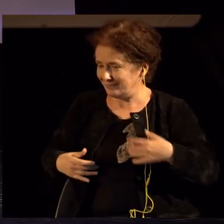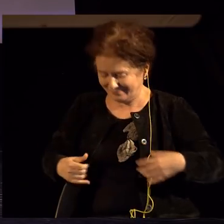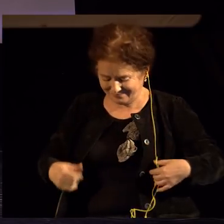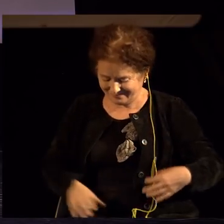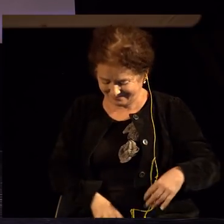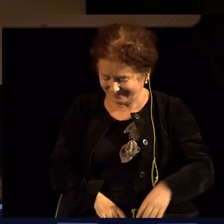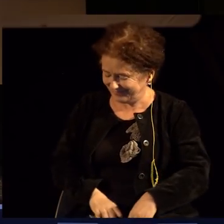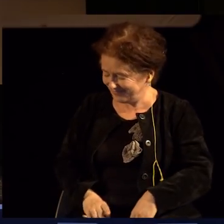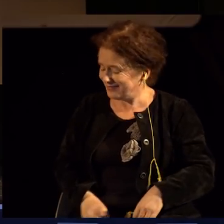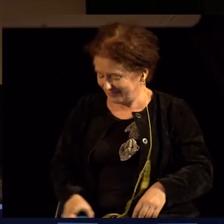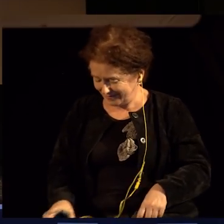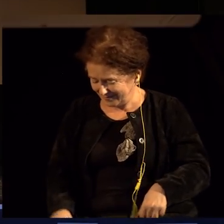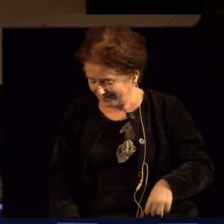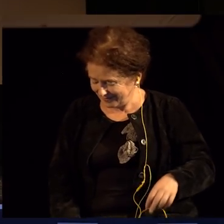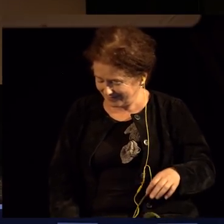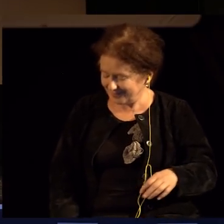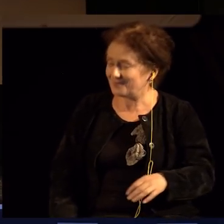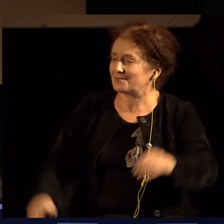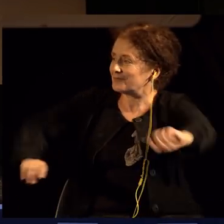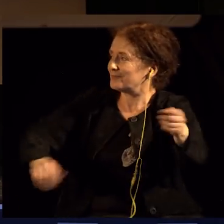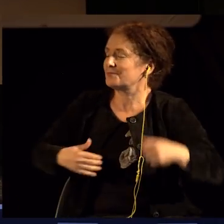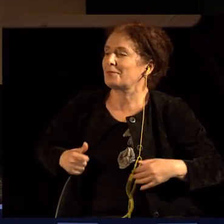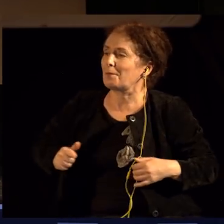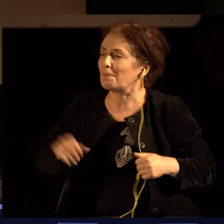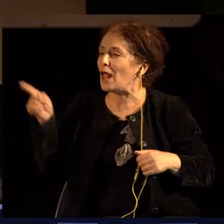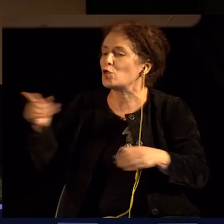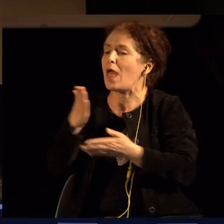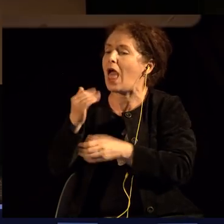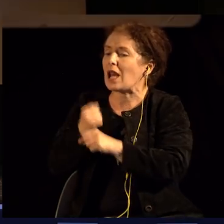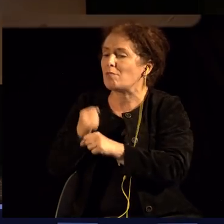And on the same note, IPPF, let's see if this works.